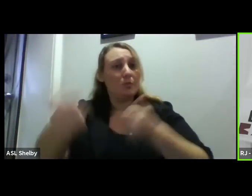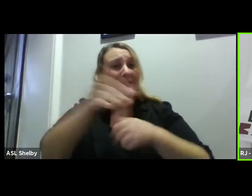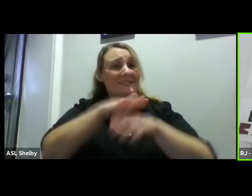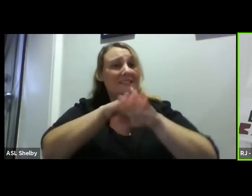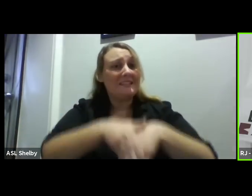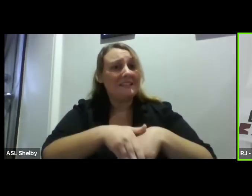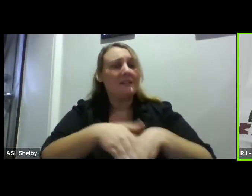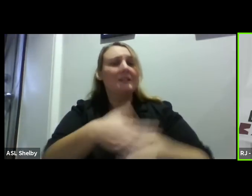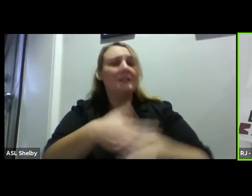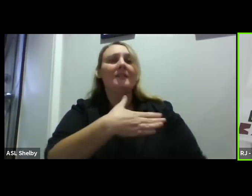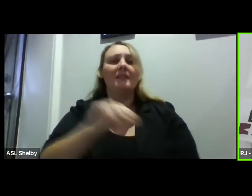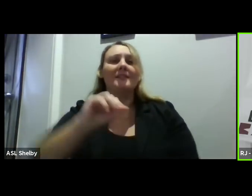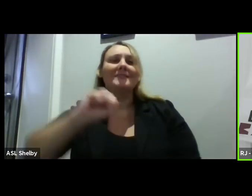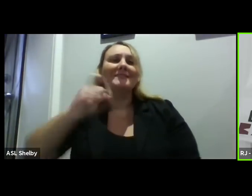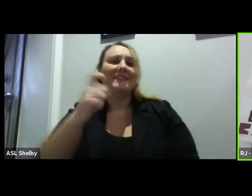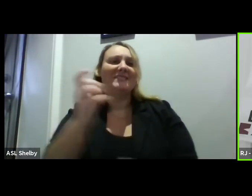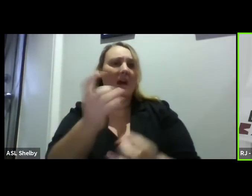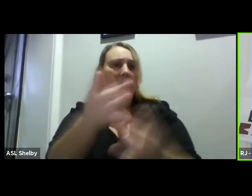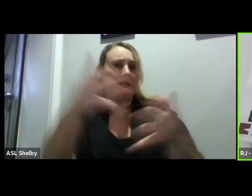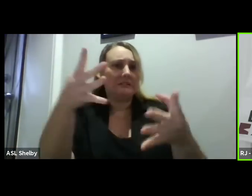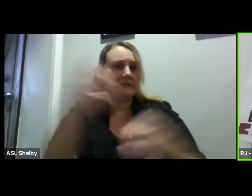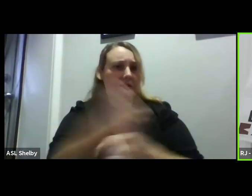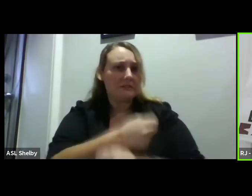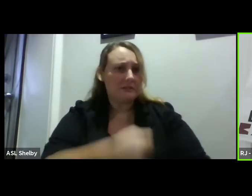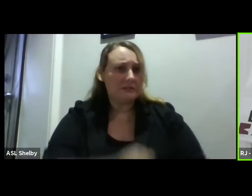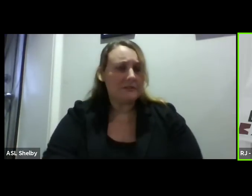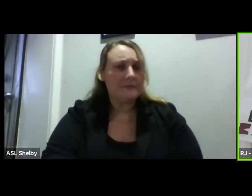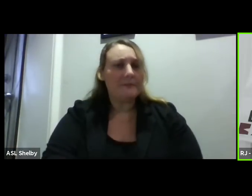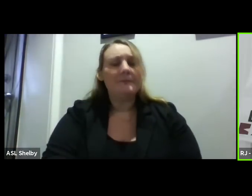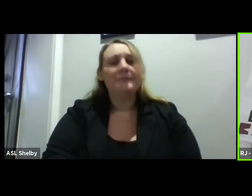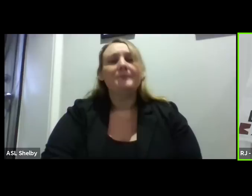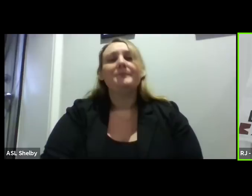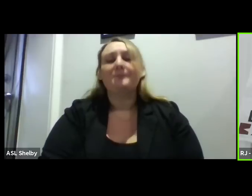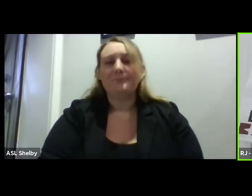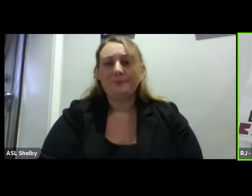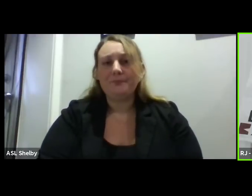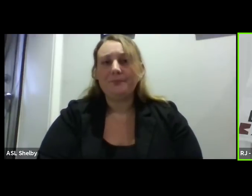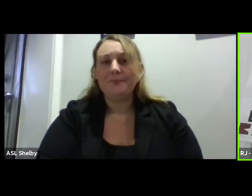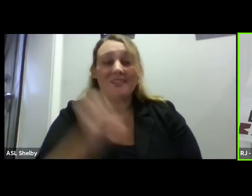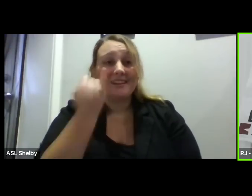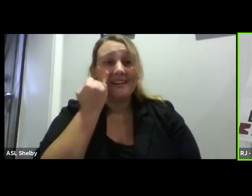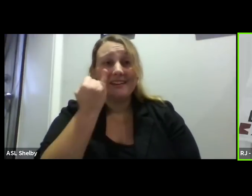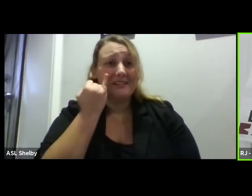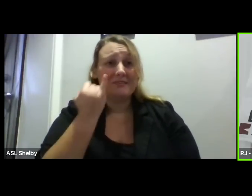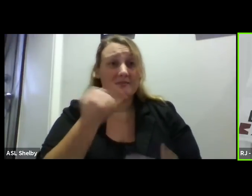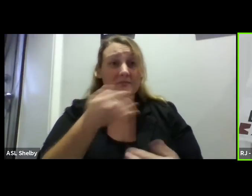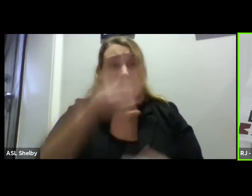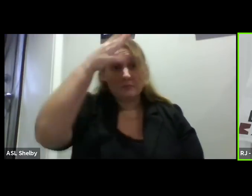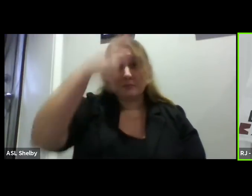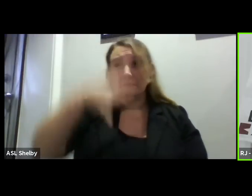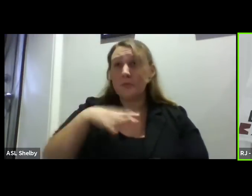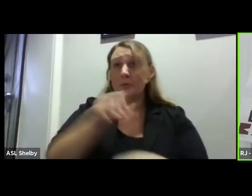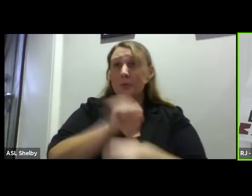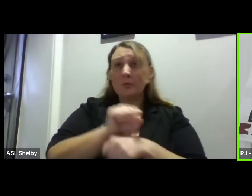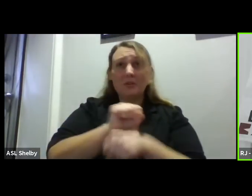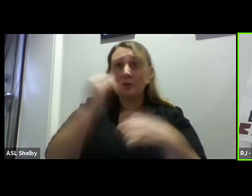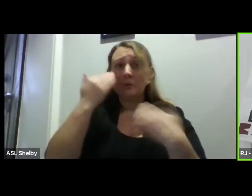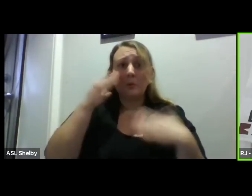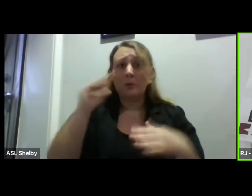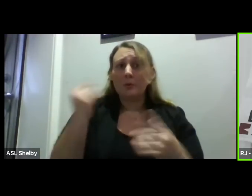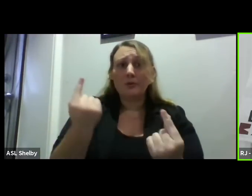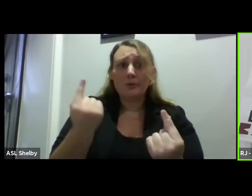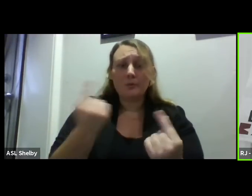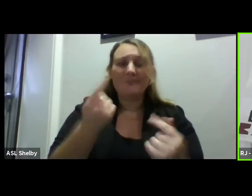sex trade who don't know what to do, it's time to figure it out. Thank you all for your time.